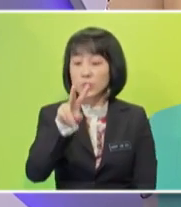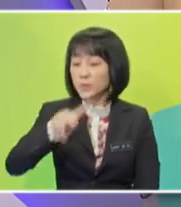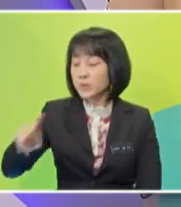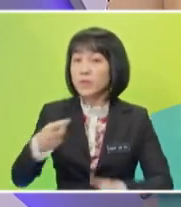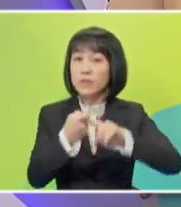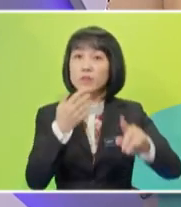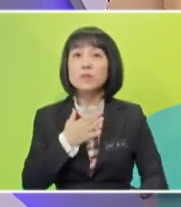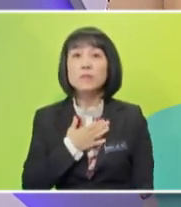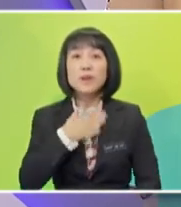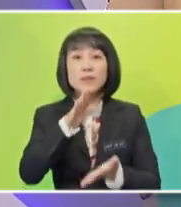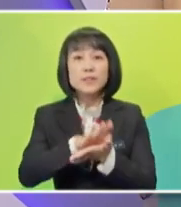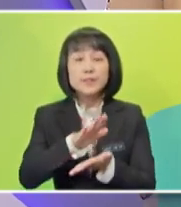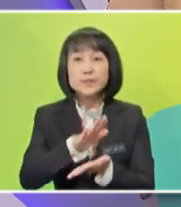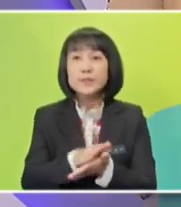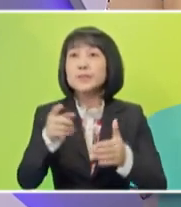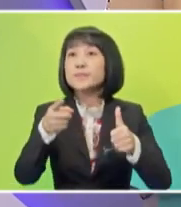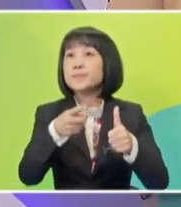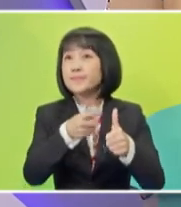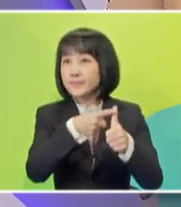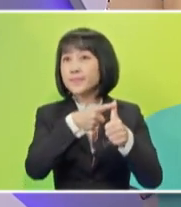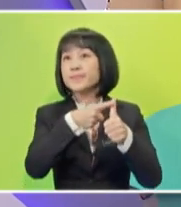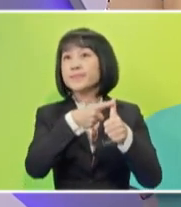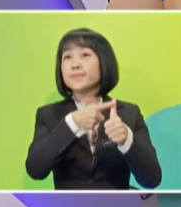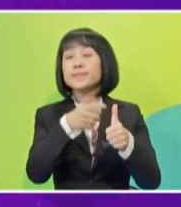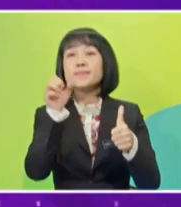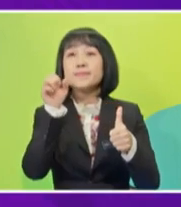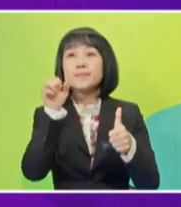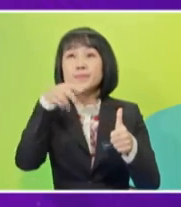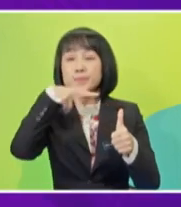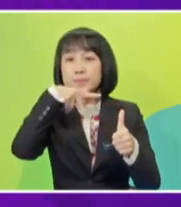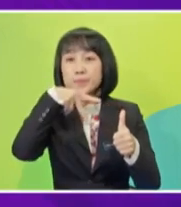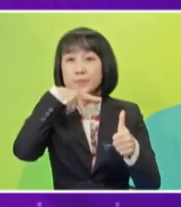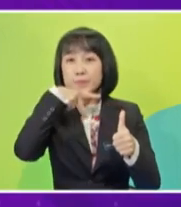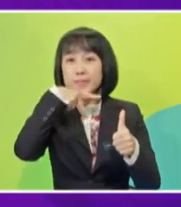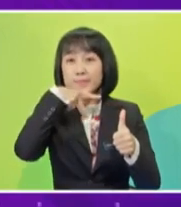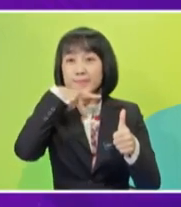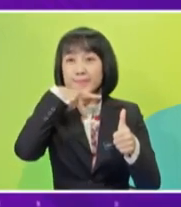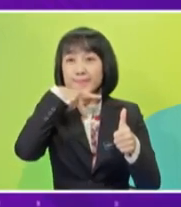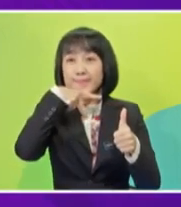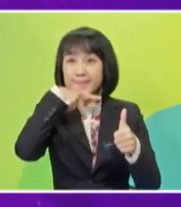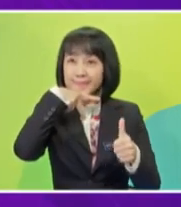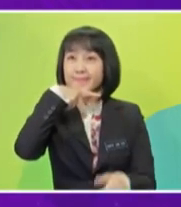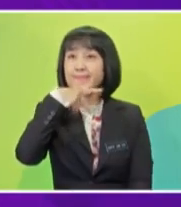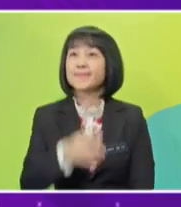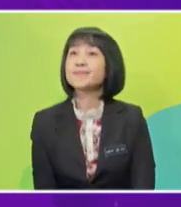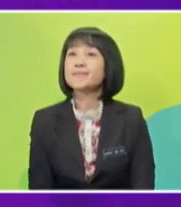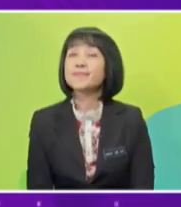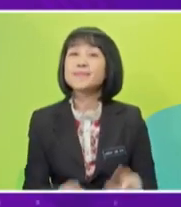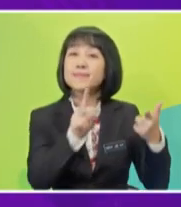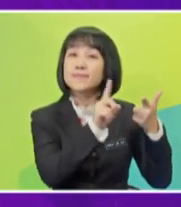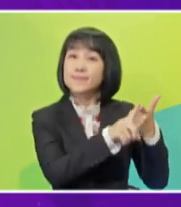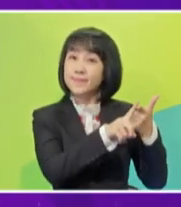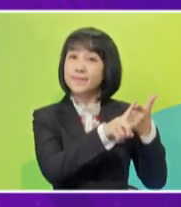first, Putri Sofia Tufaila binti Salehuddin. Hi, Putri! There she is. And we also